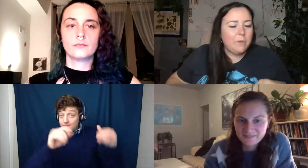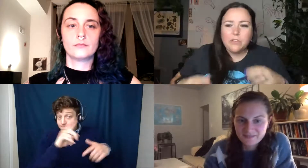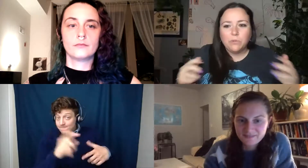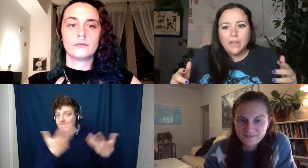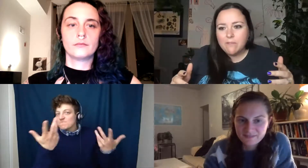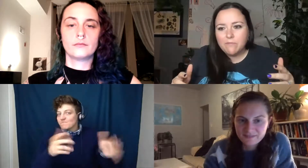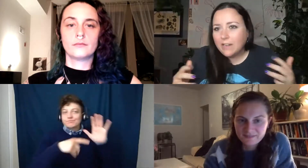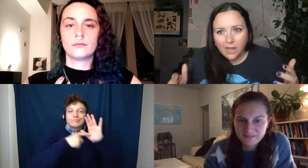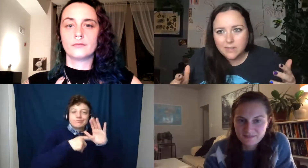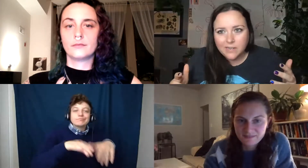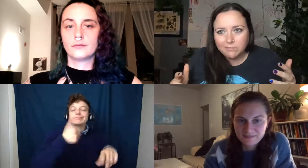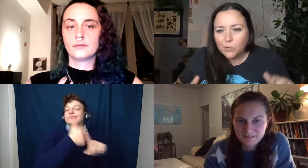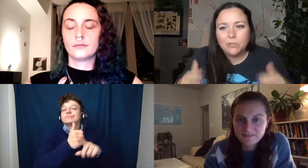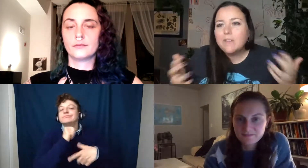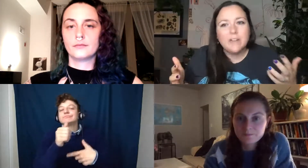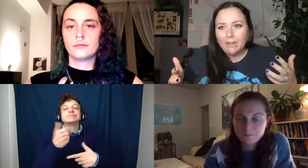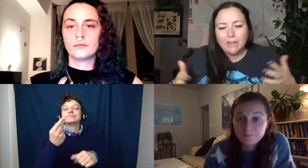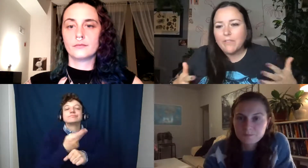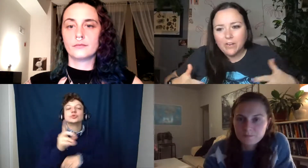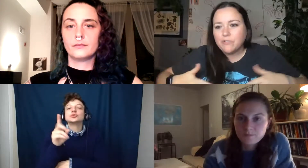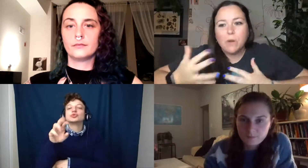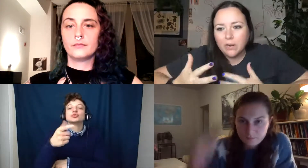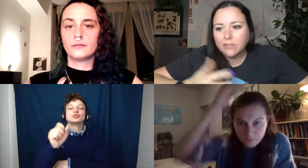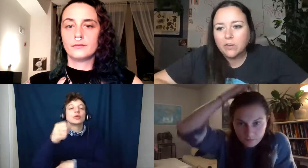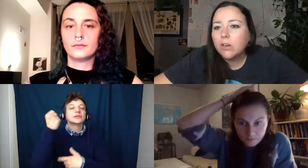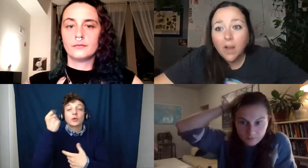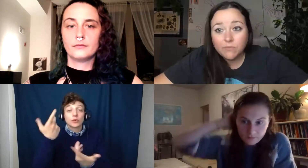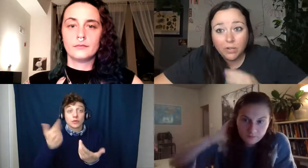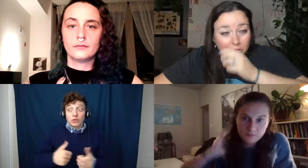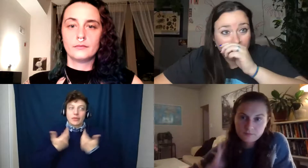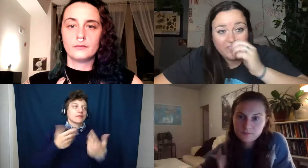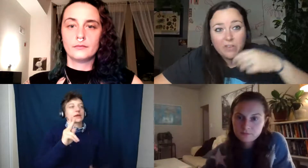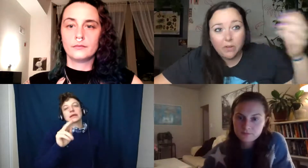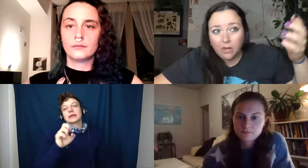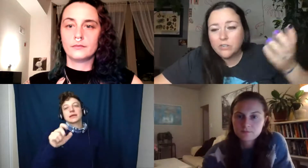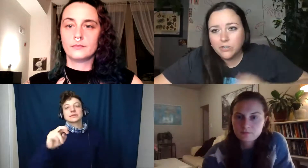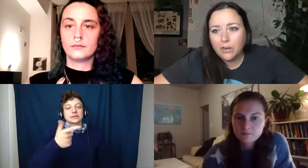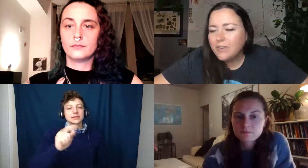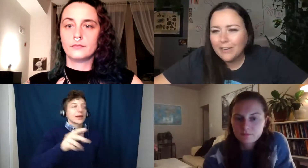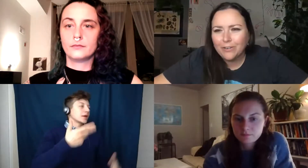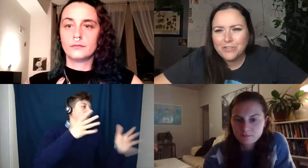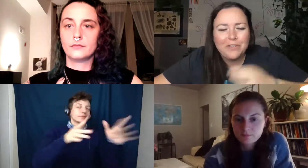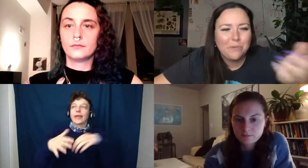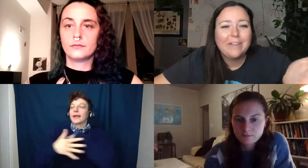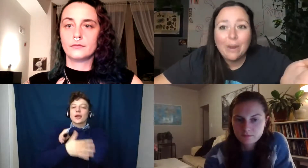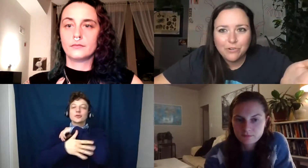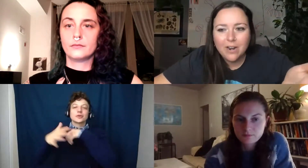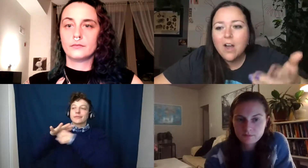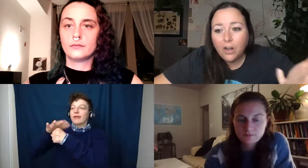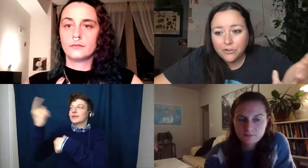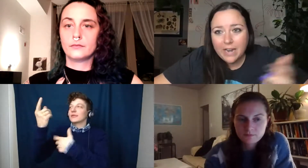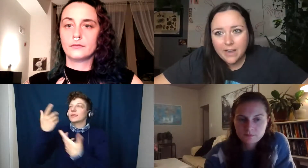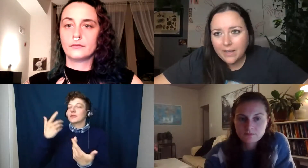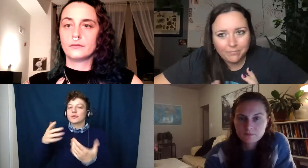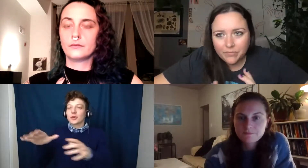user, but you live in Kensington, or you live in an area around the country where there are a lot of drug users that you encourage on, or not encourage you, that you encounter